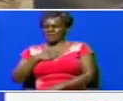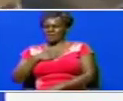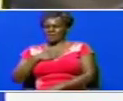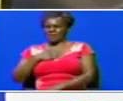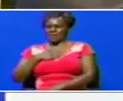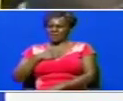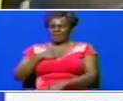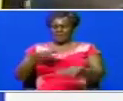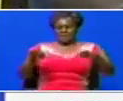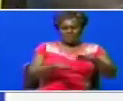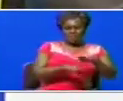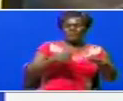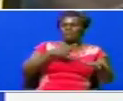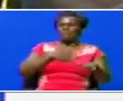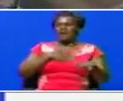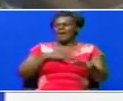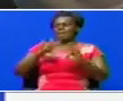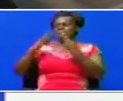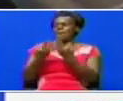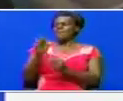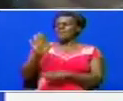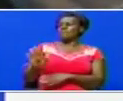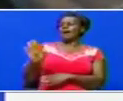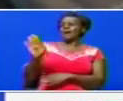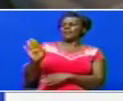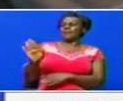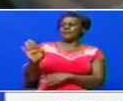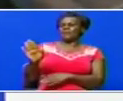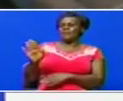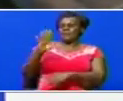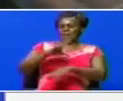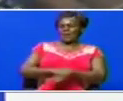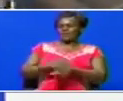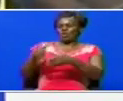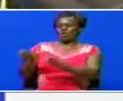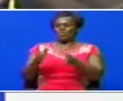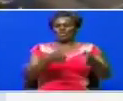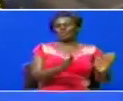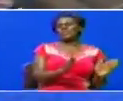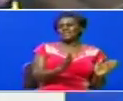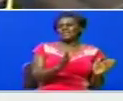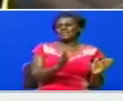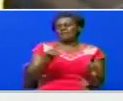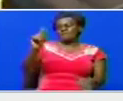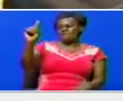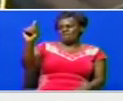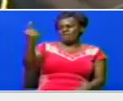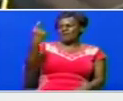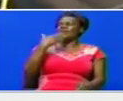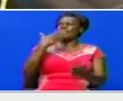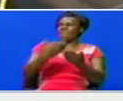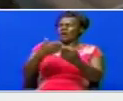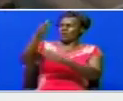behalf of my deputy and his family, to take this opportunity first and foremost to thank